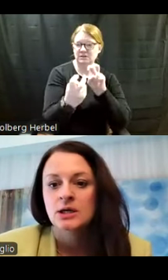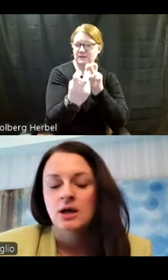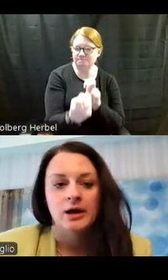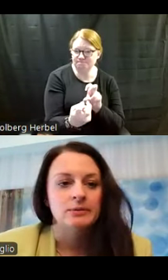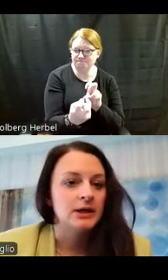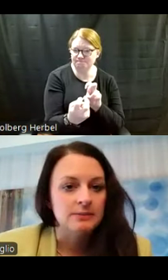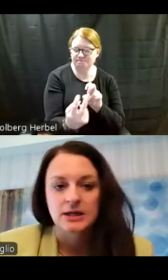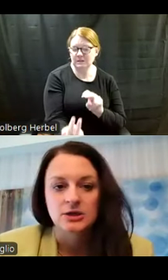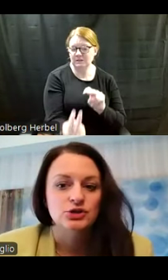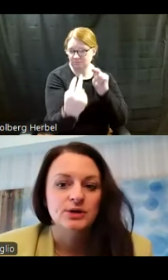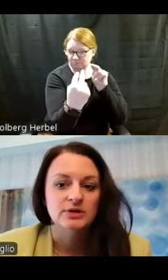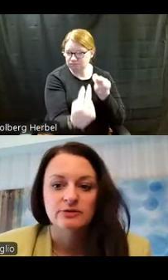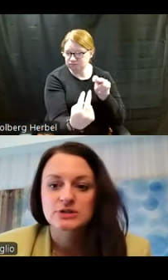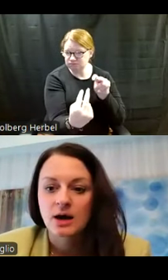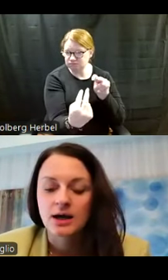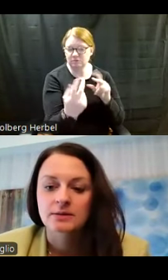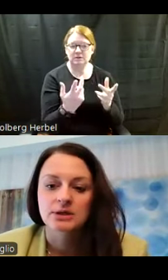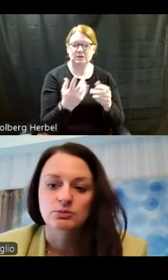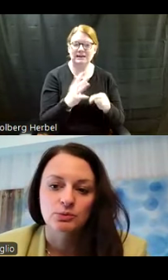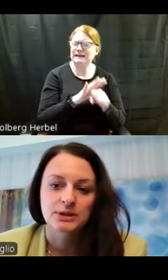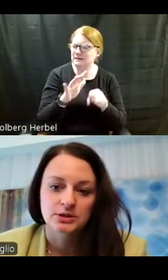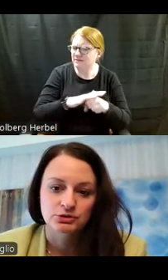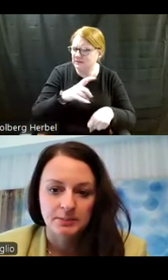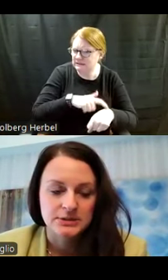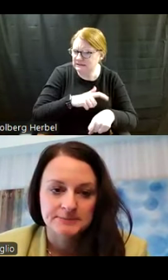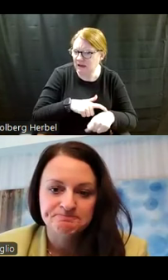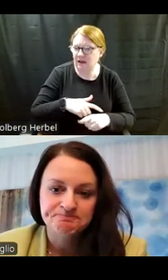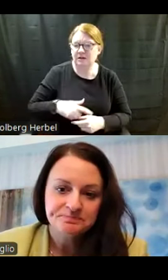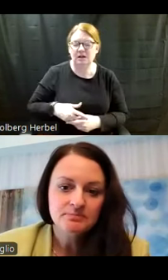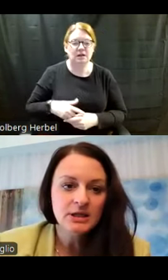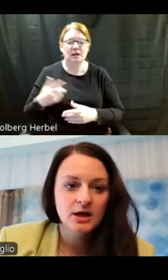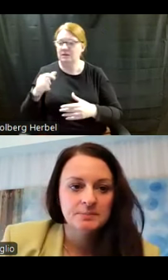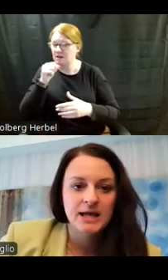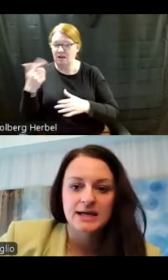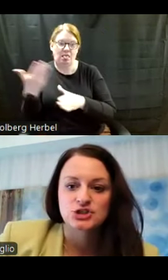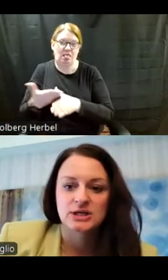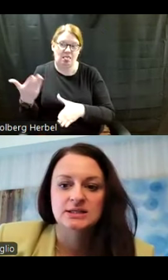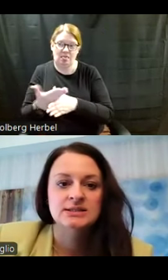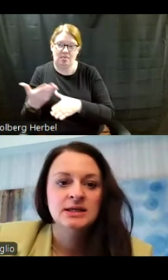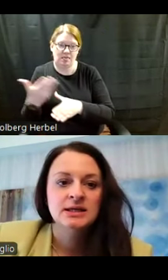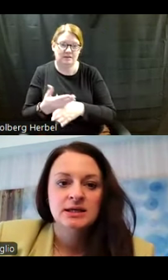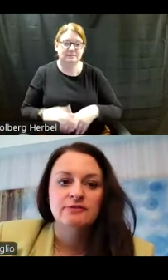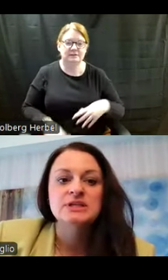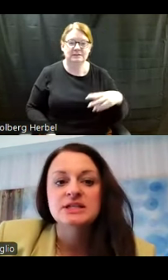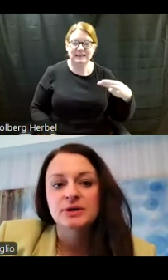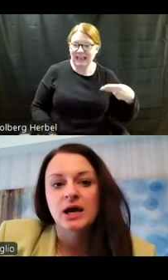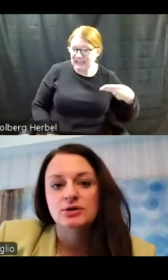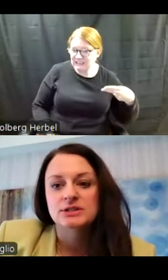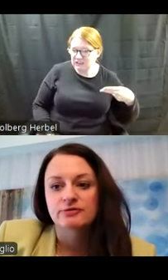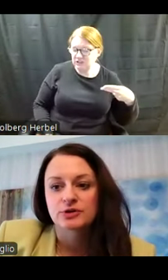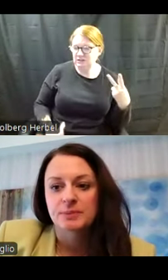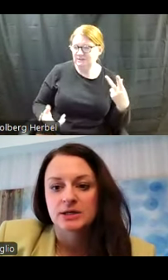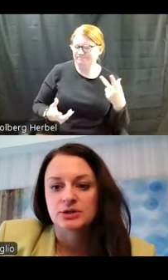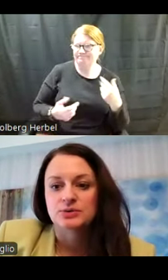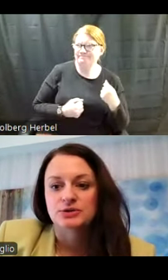discussion. Again, making sure you have enough time, that you won't be interrupted. The H is kind of considering how to